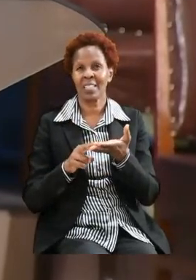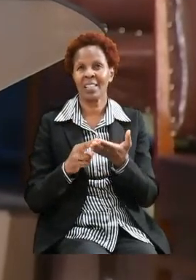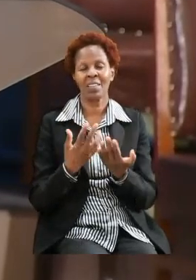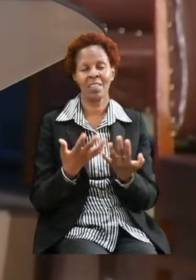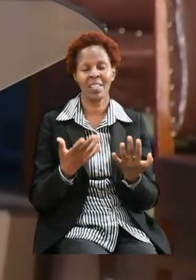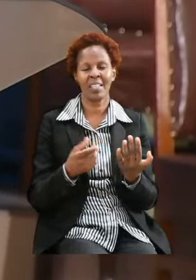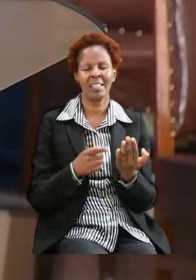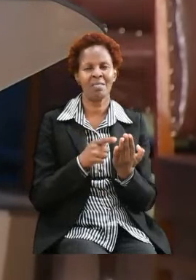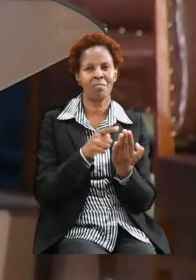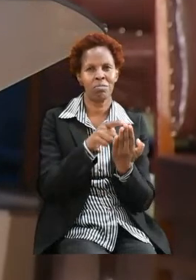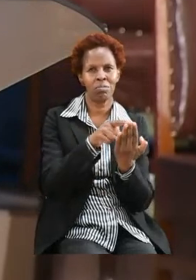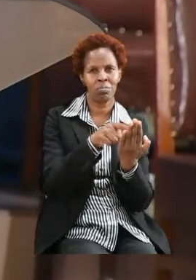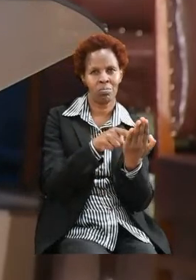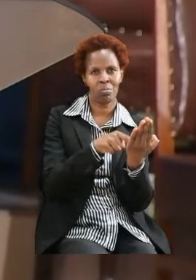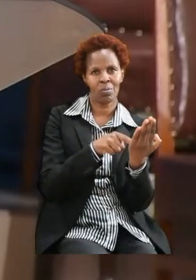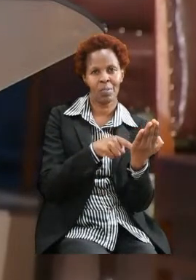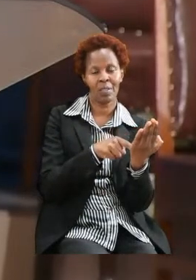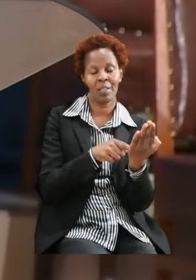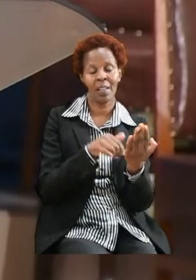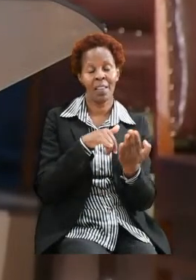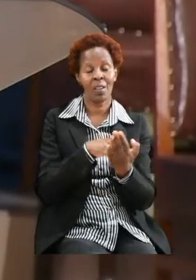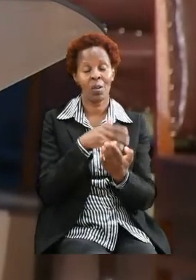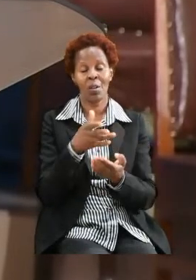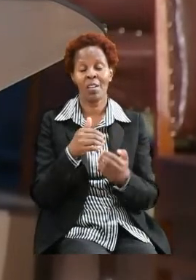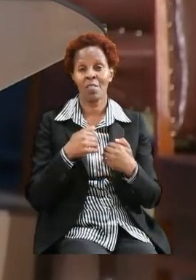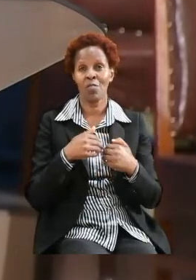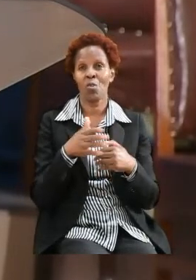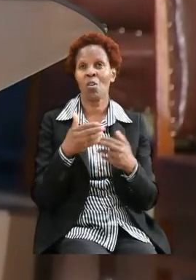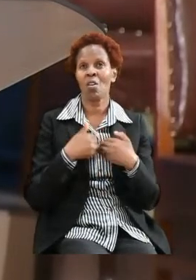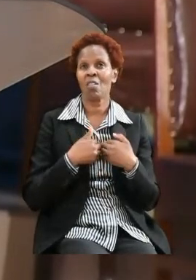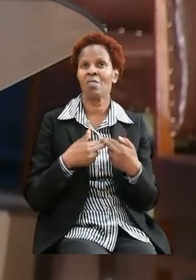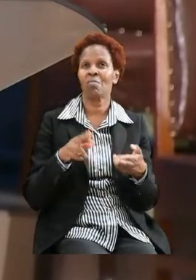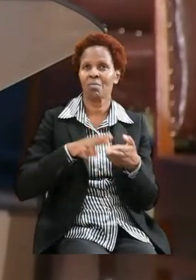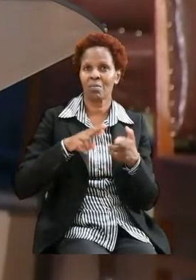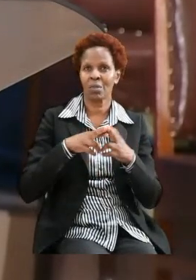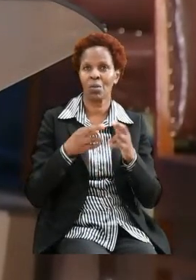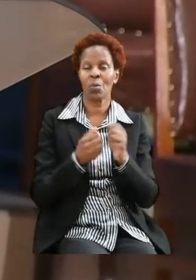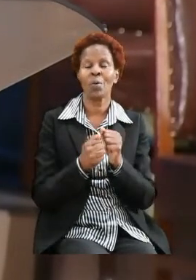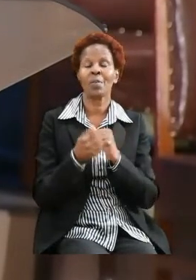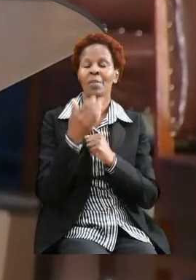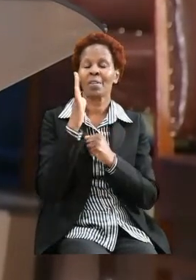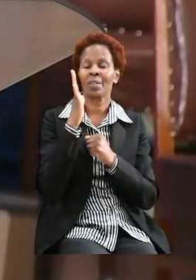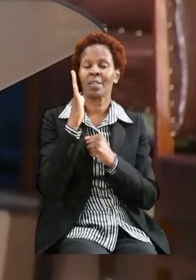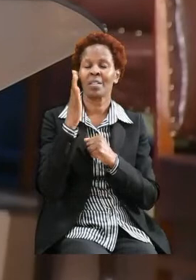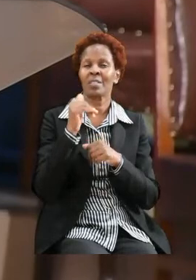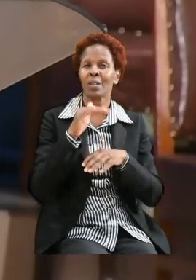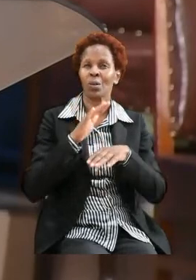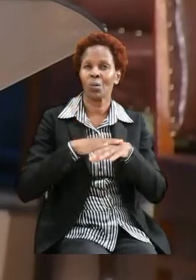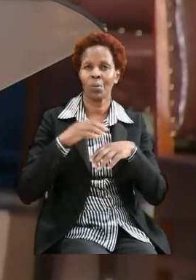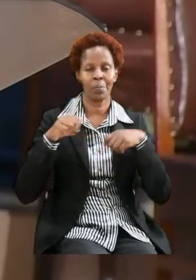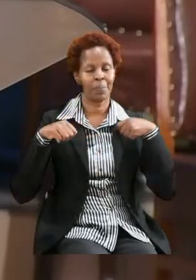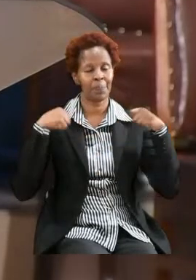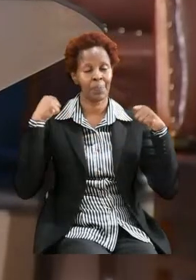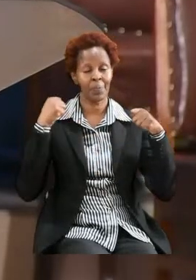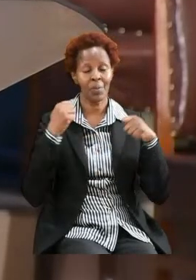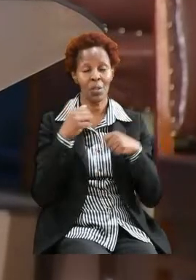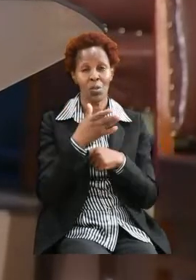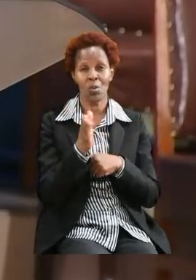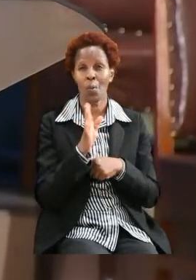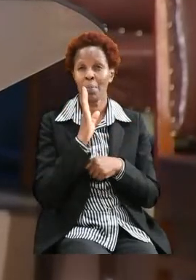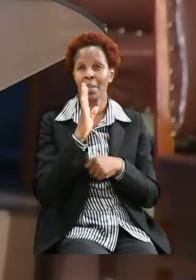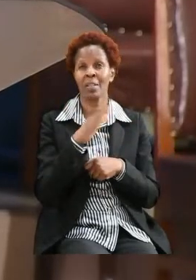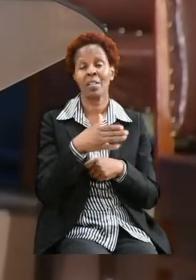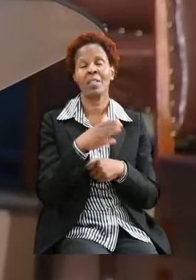that makes our relationship with Jesus as our shepherd special, him being our shepherd and us being his